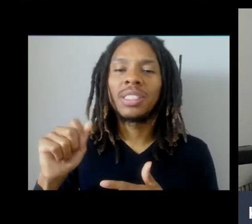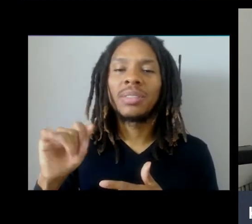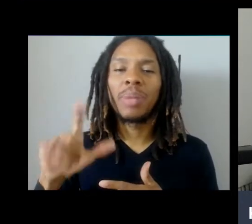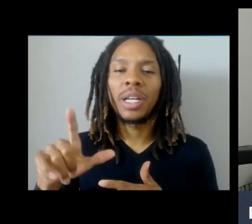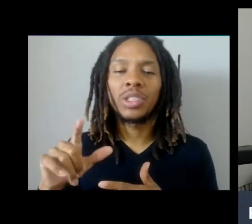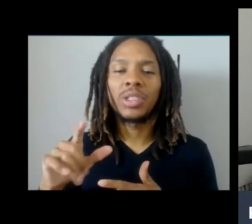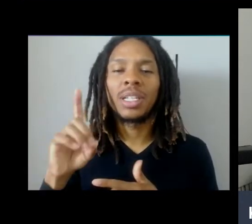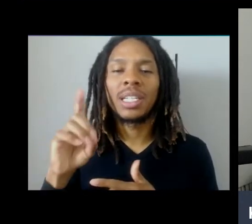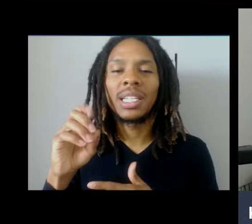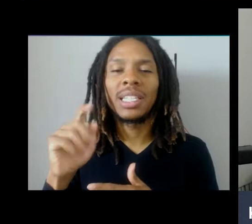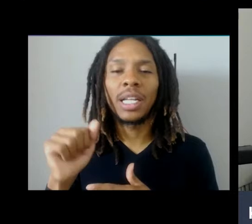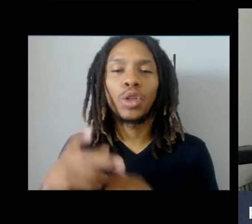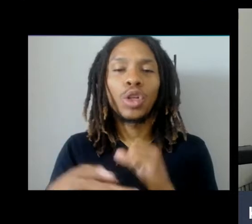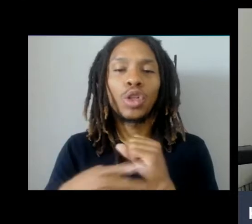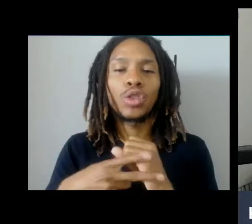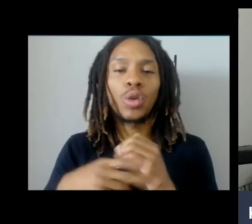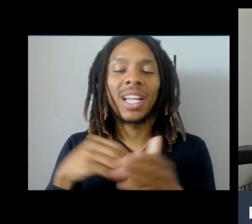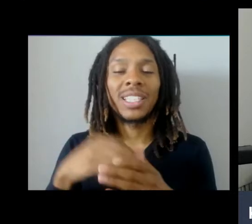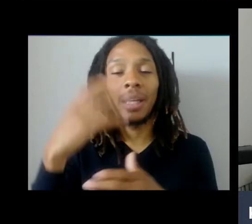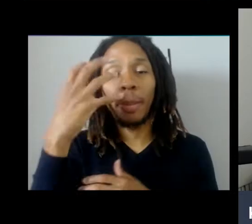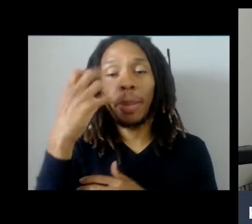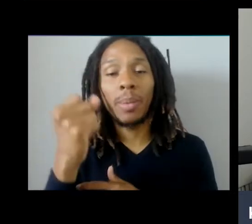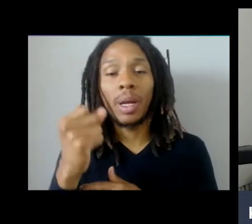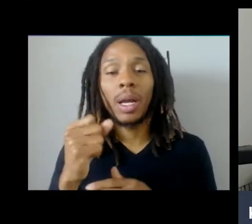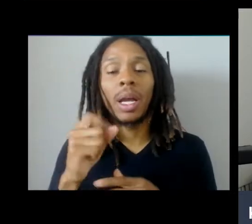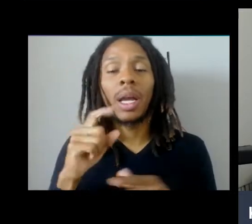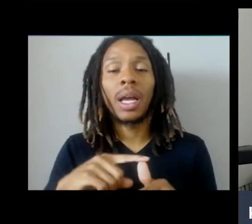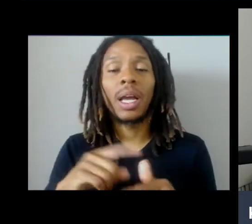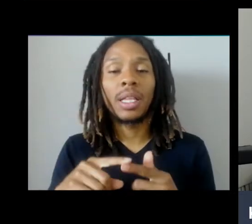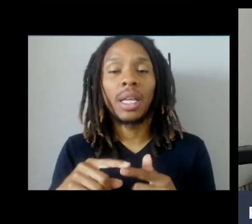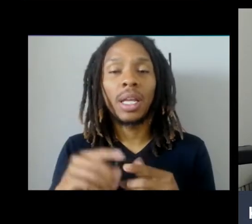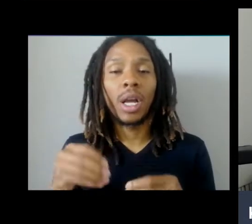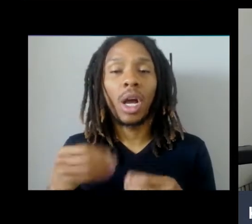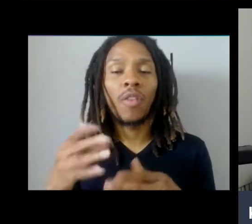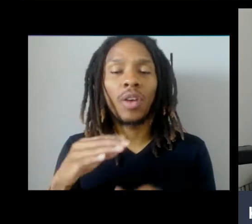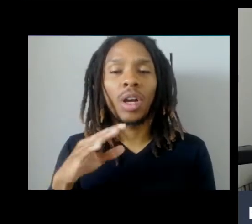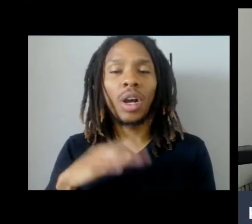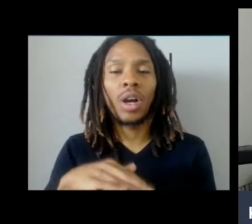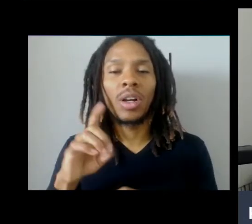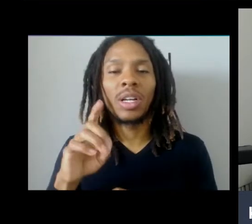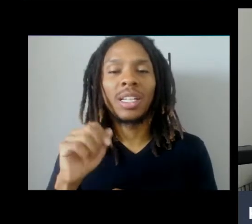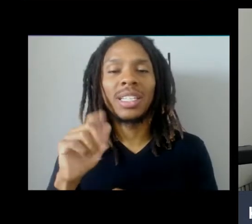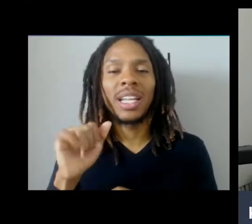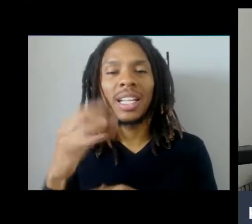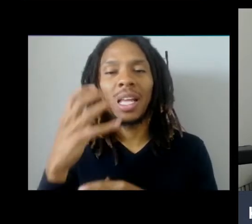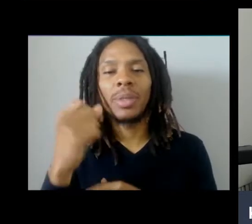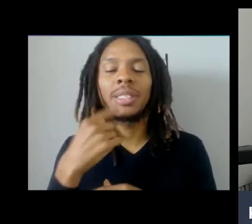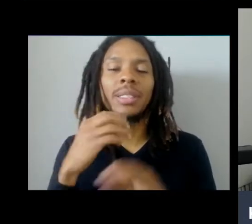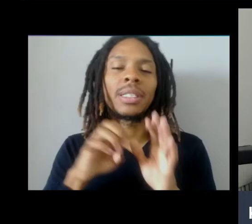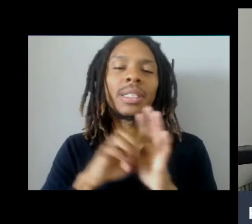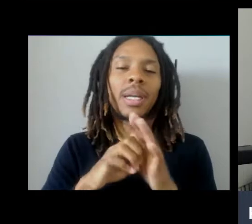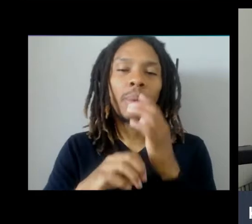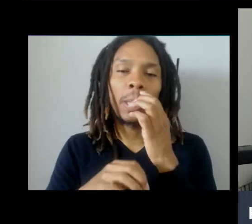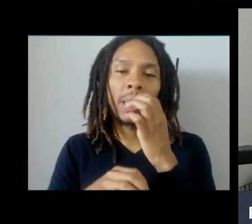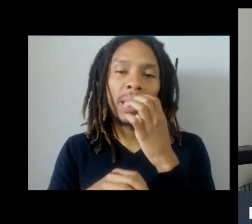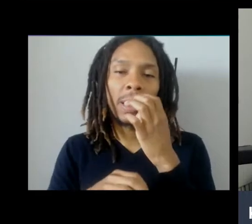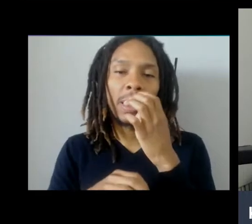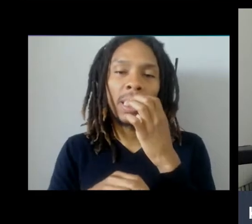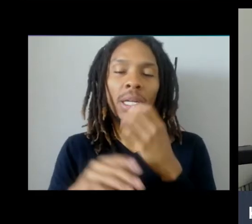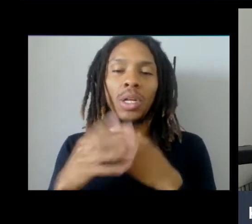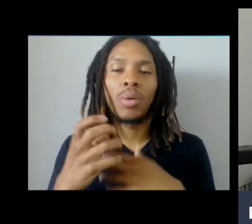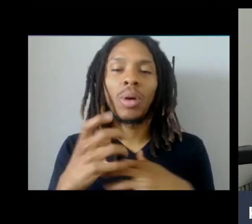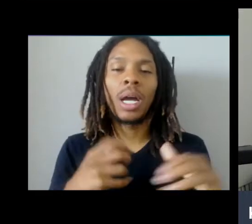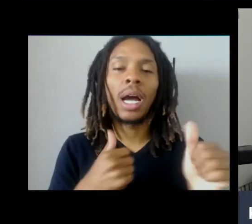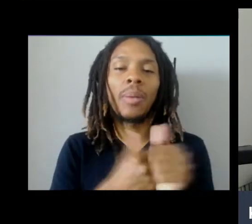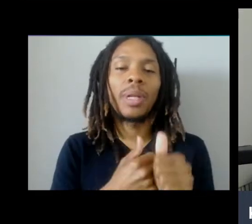data as is in memory and then operate on that data in memory, right? So when you say, let's say you want to, update one